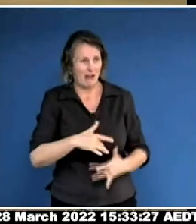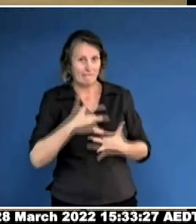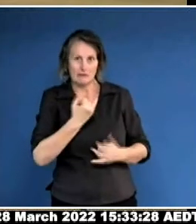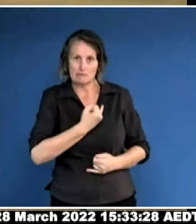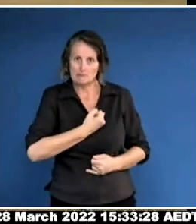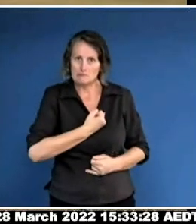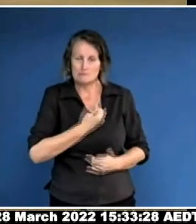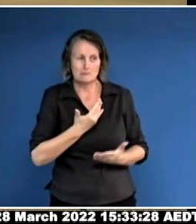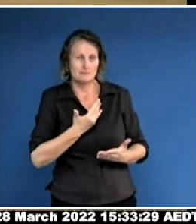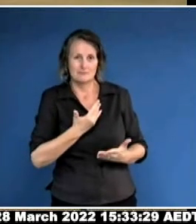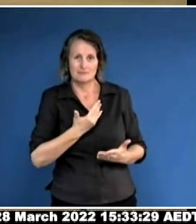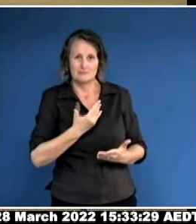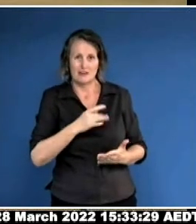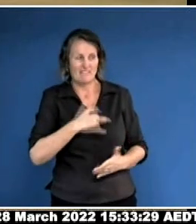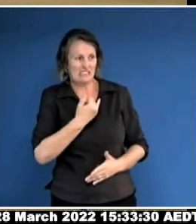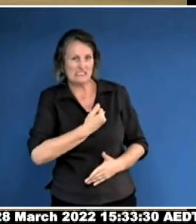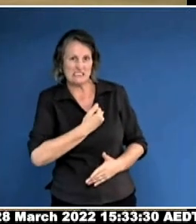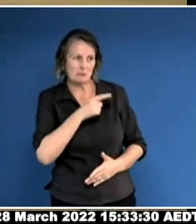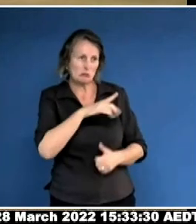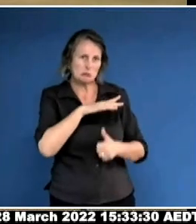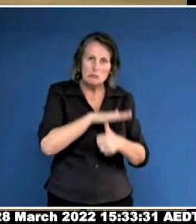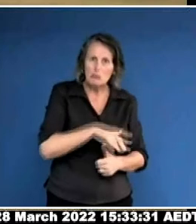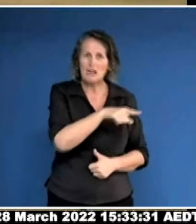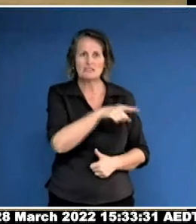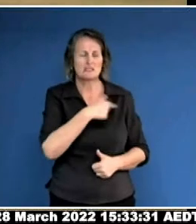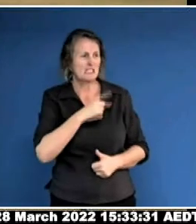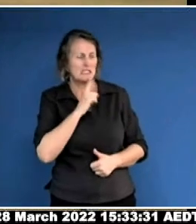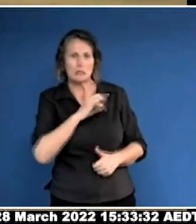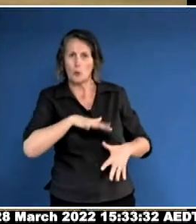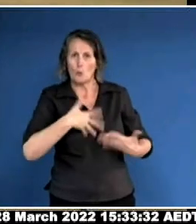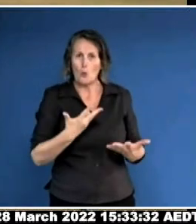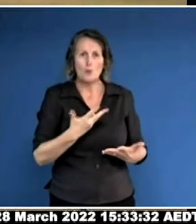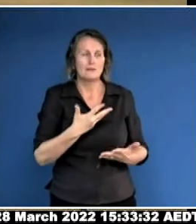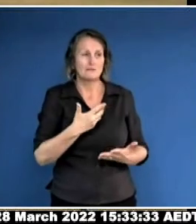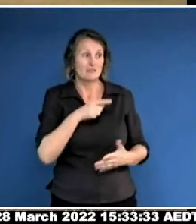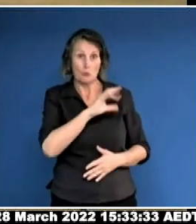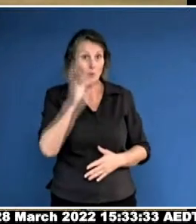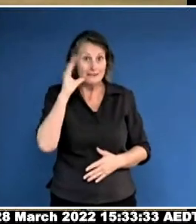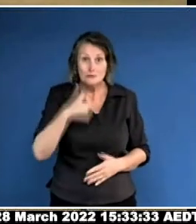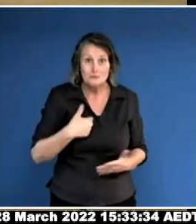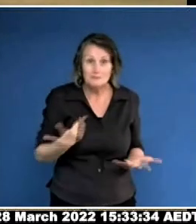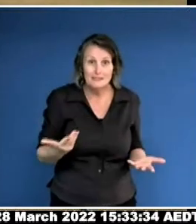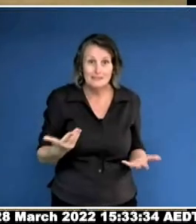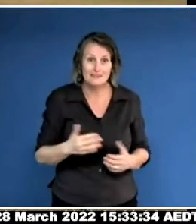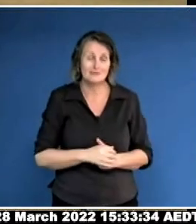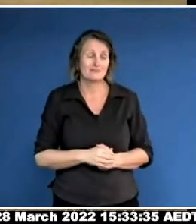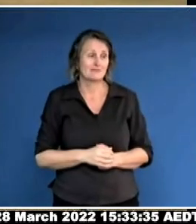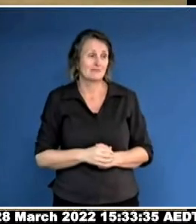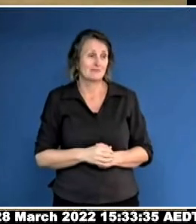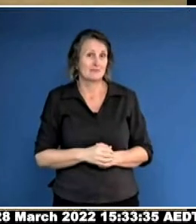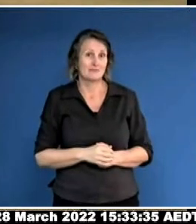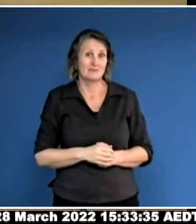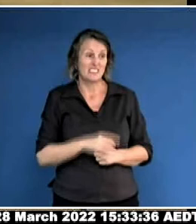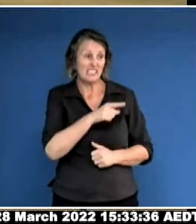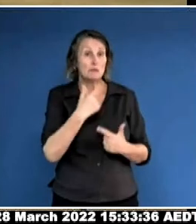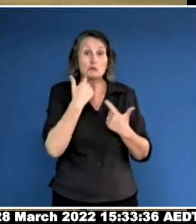awful saying that to him, telling him that I wasn't interested in him. He wouldn't listen to me. He wasn't interested in what I